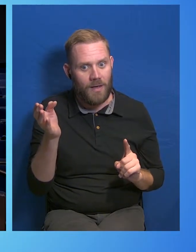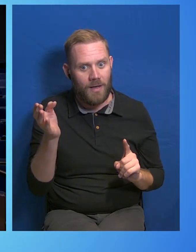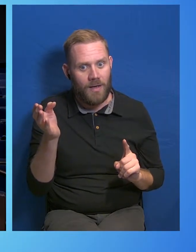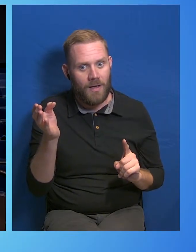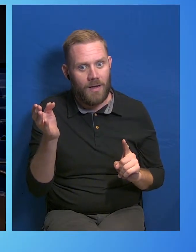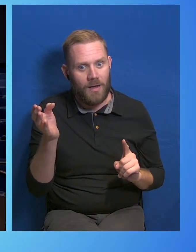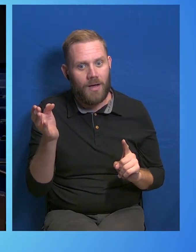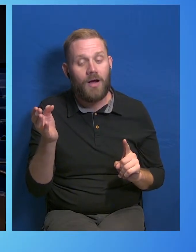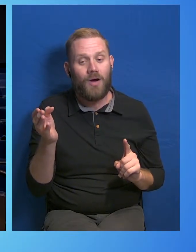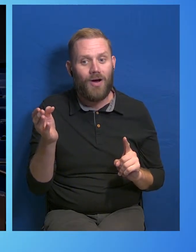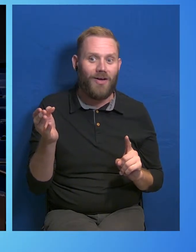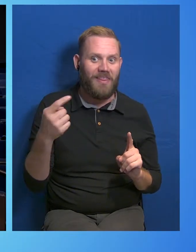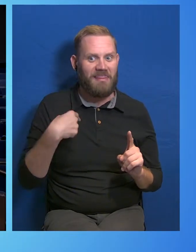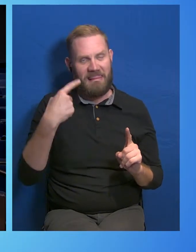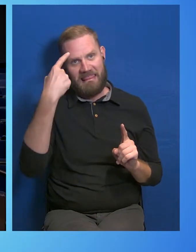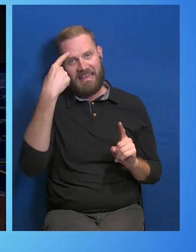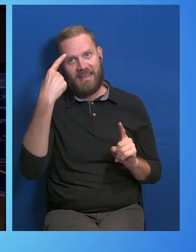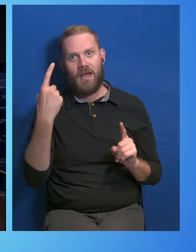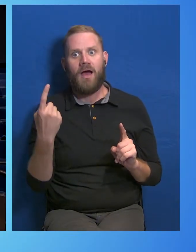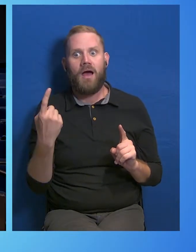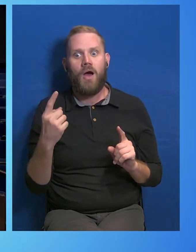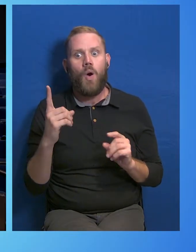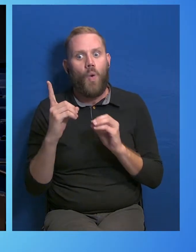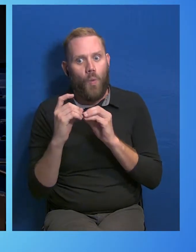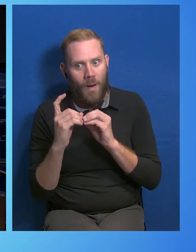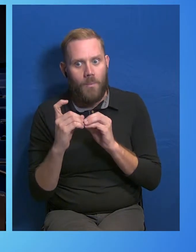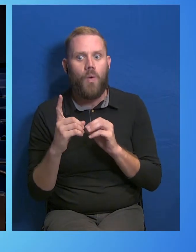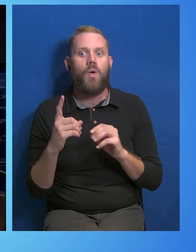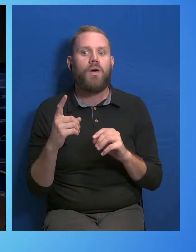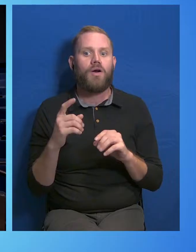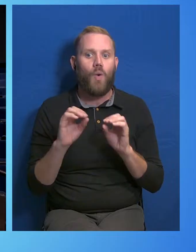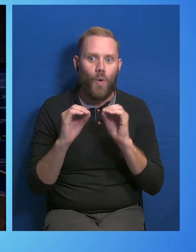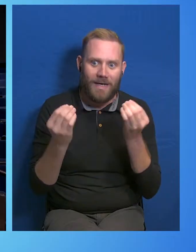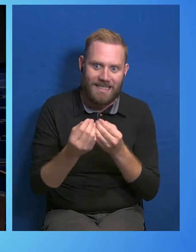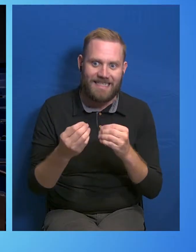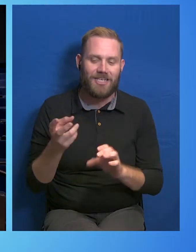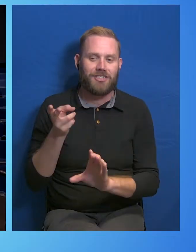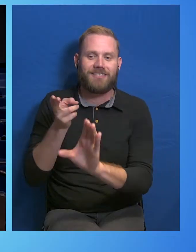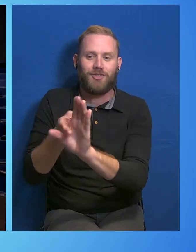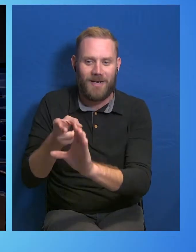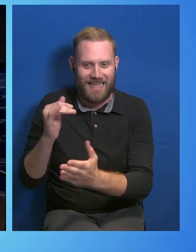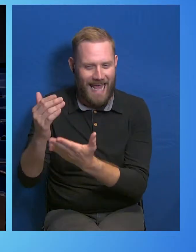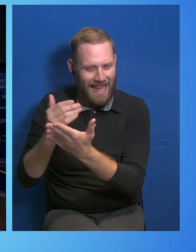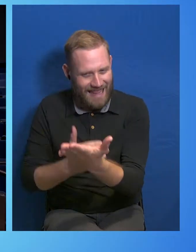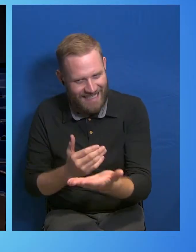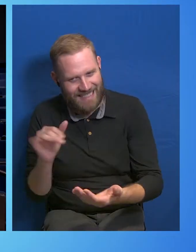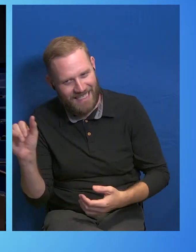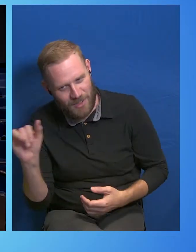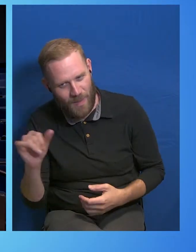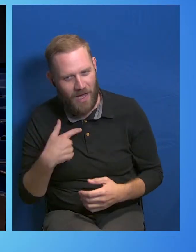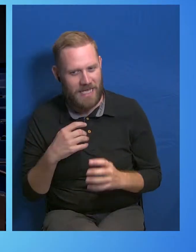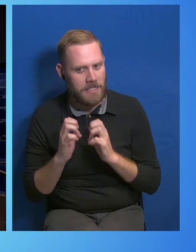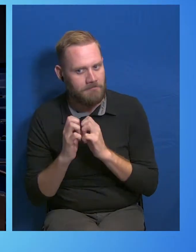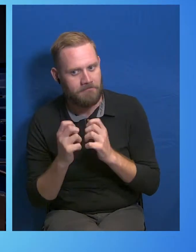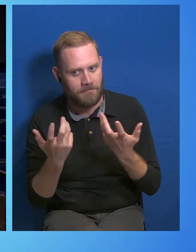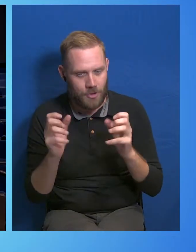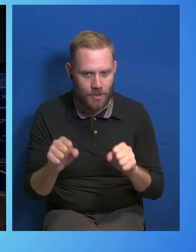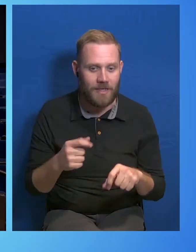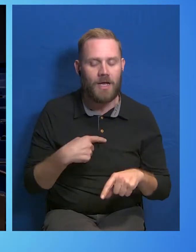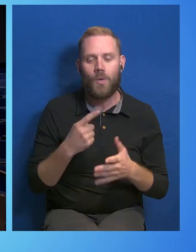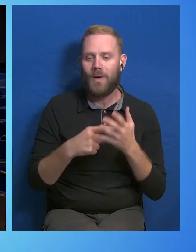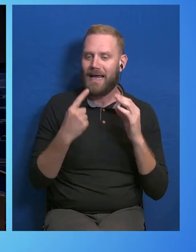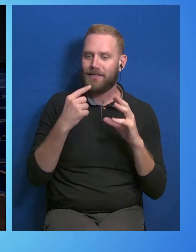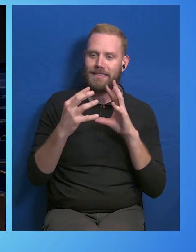more organization trying to get in on the act in terms of state lottery fund. So that's what I can